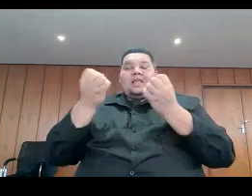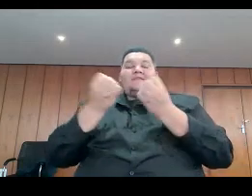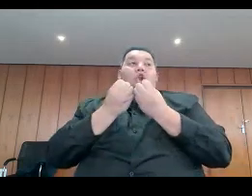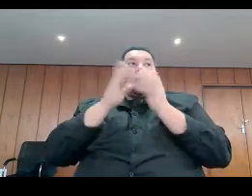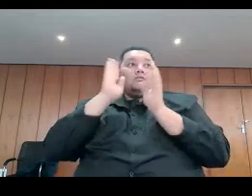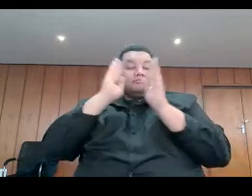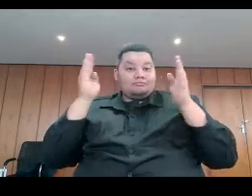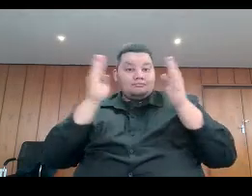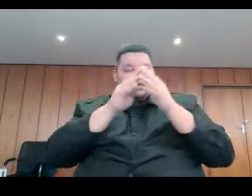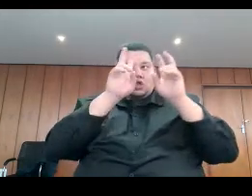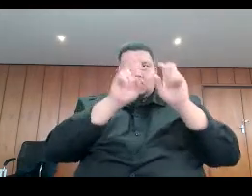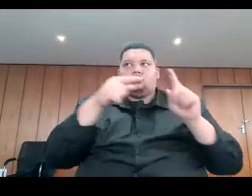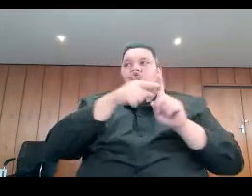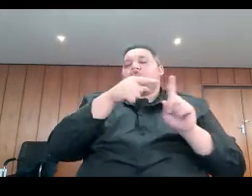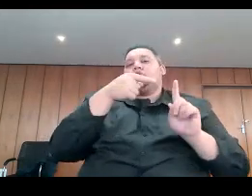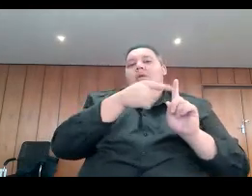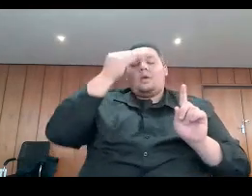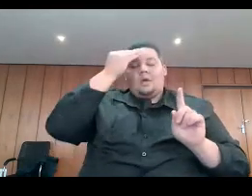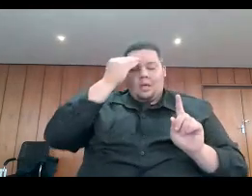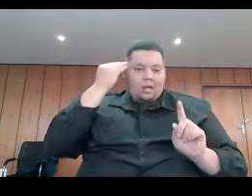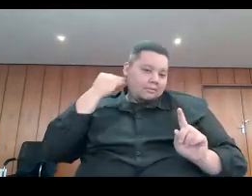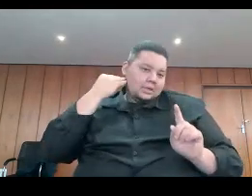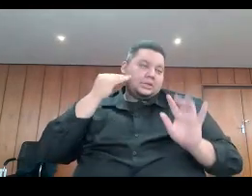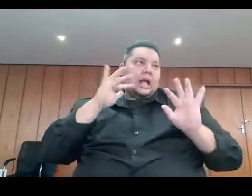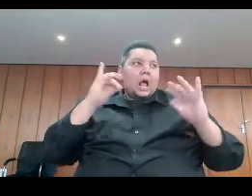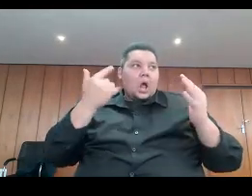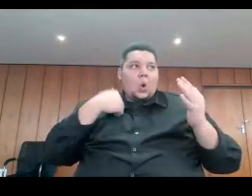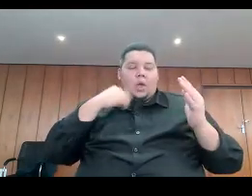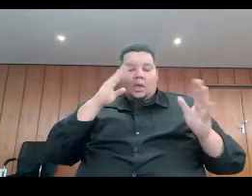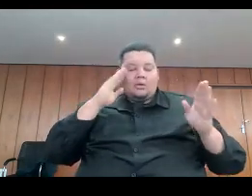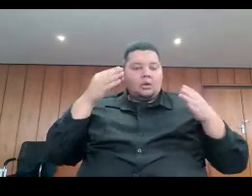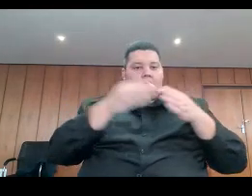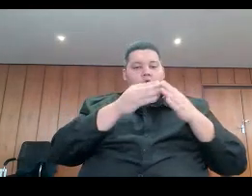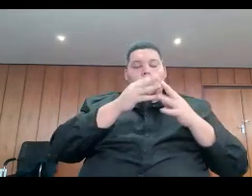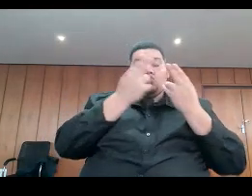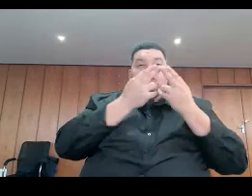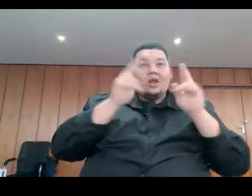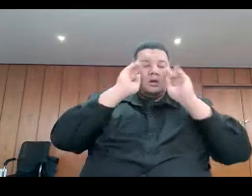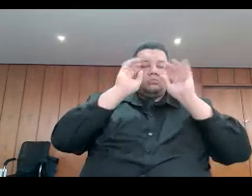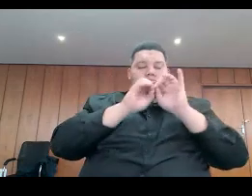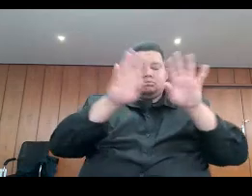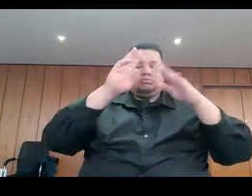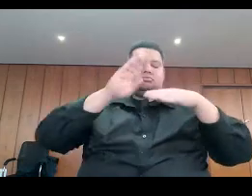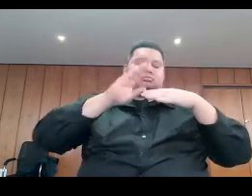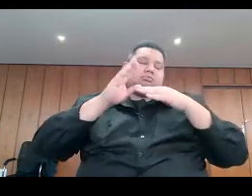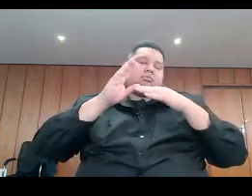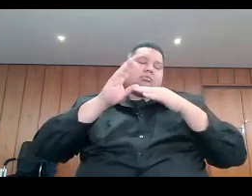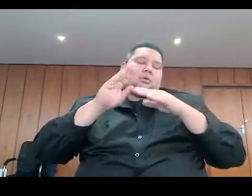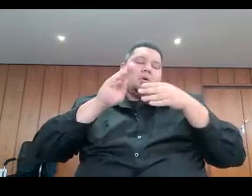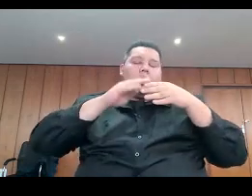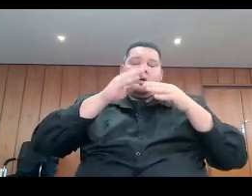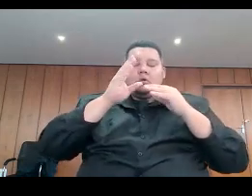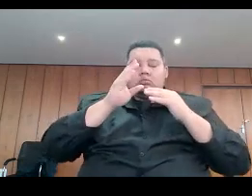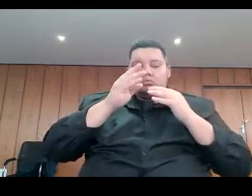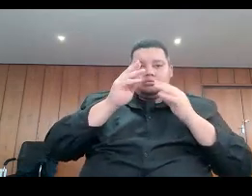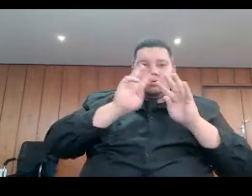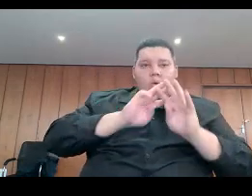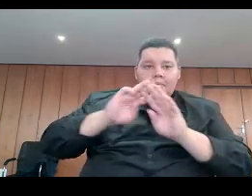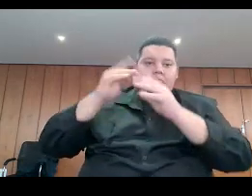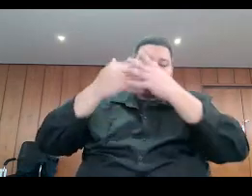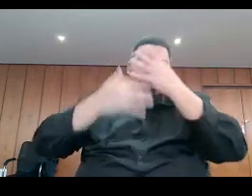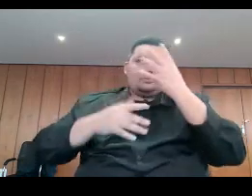of albinism in terms of university-wide webinars, staff developments, lectures to